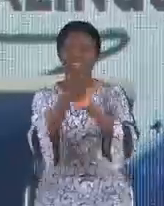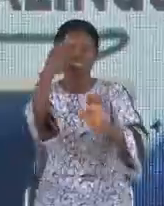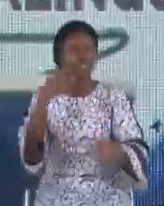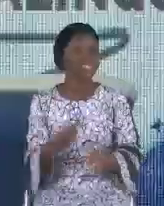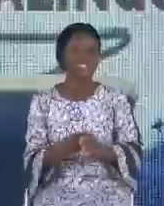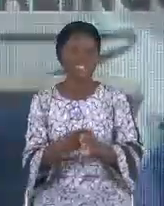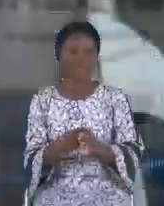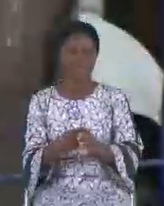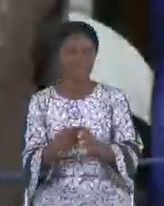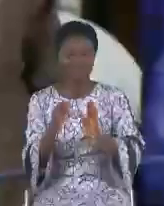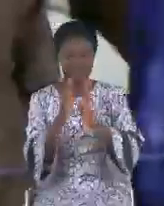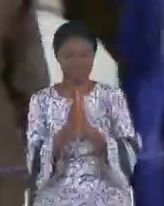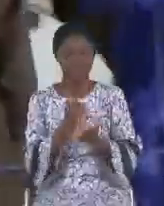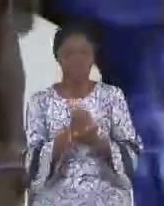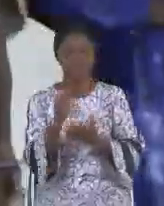name.